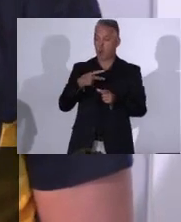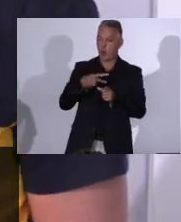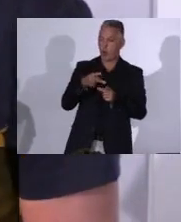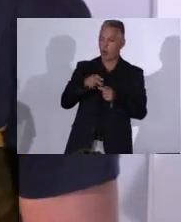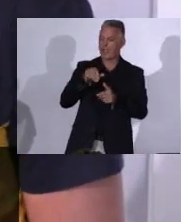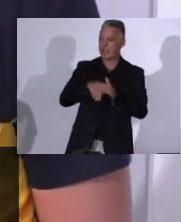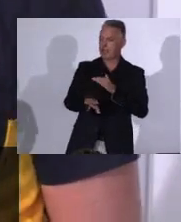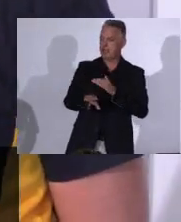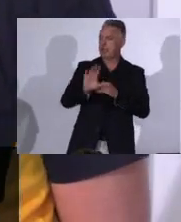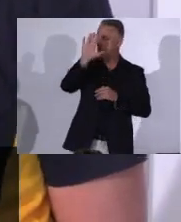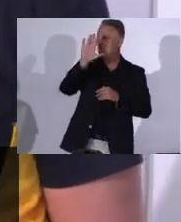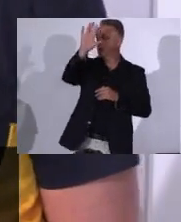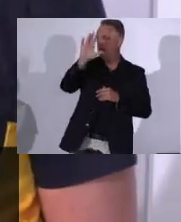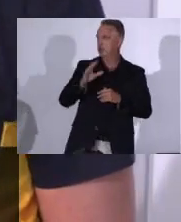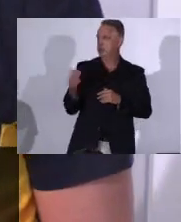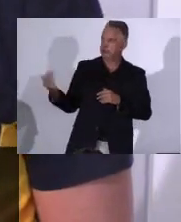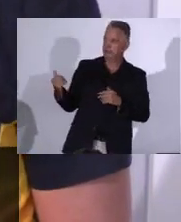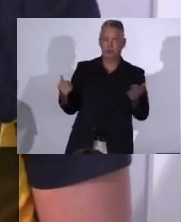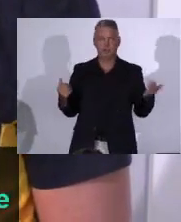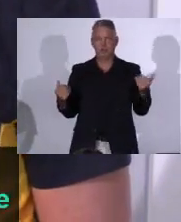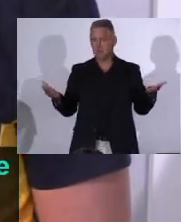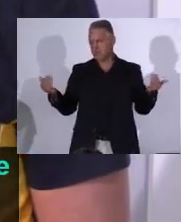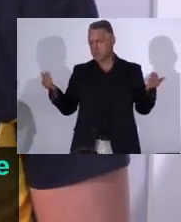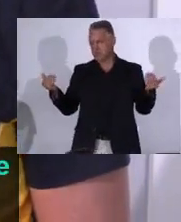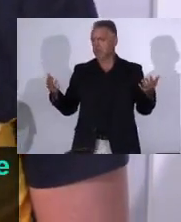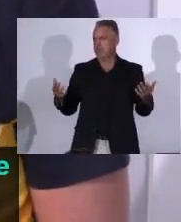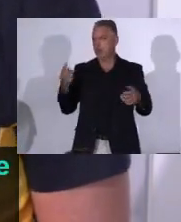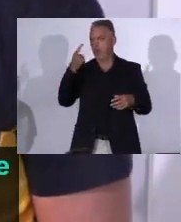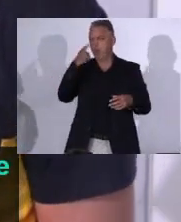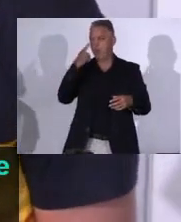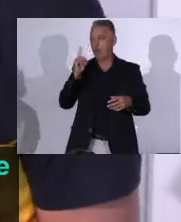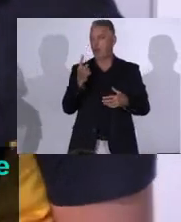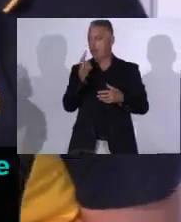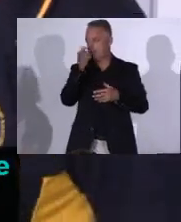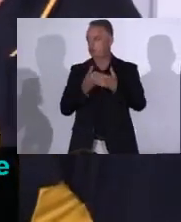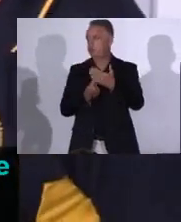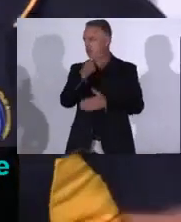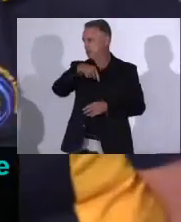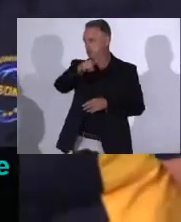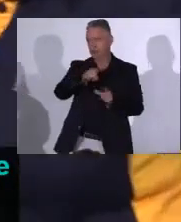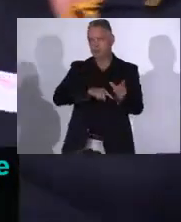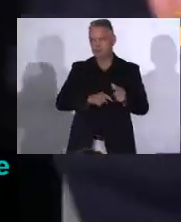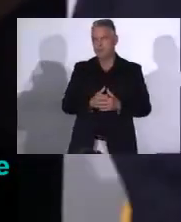that, and bringing the two groups together. So lots on the agenda for the adult program this year.